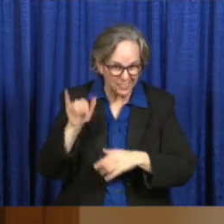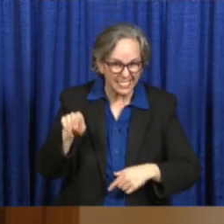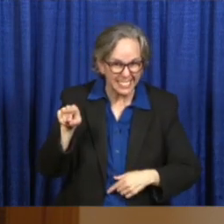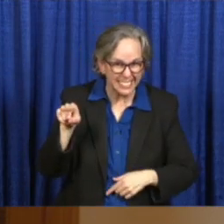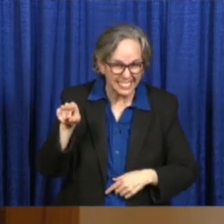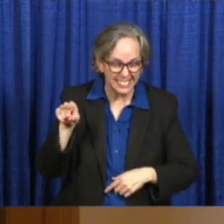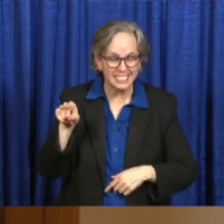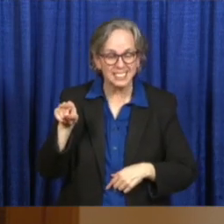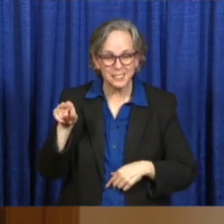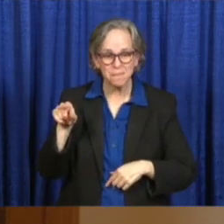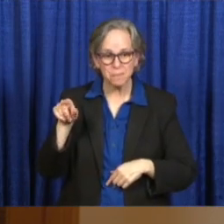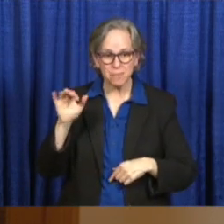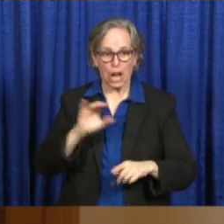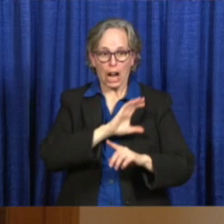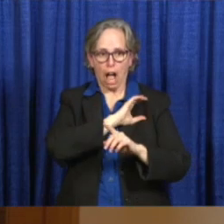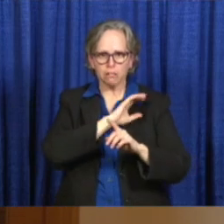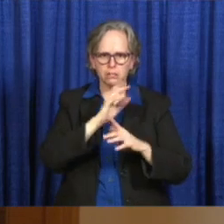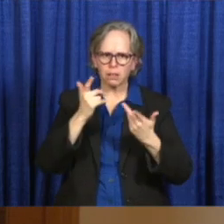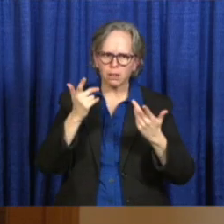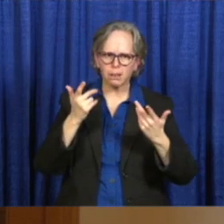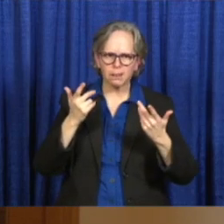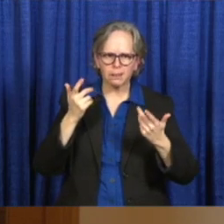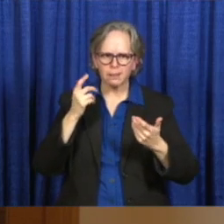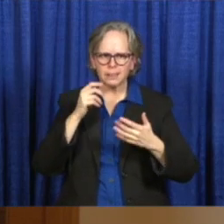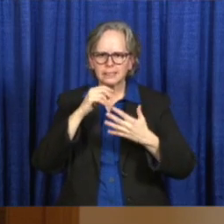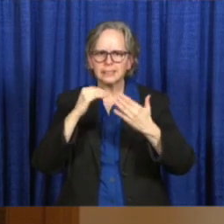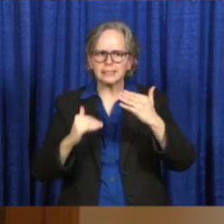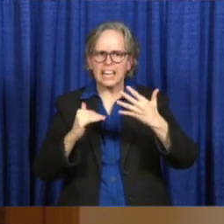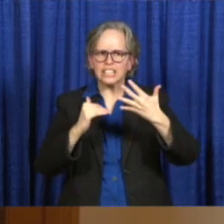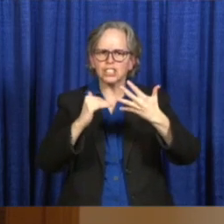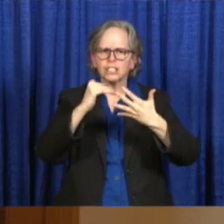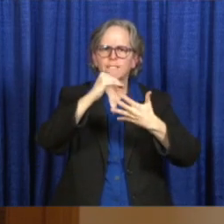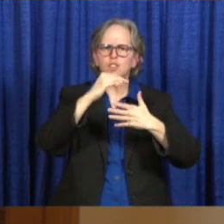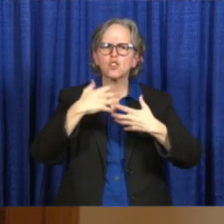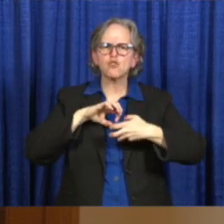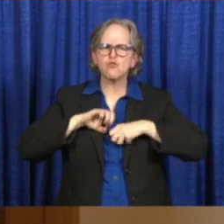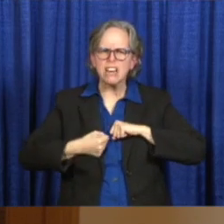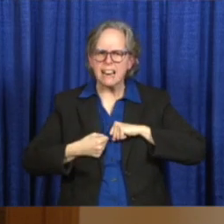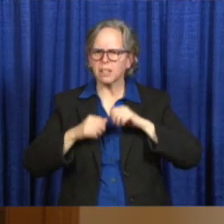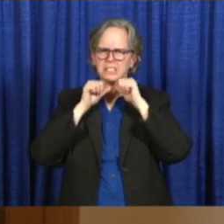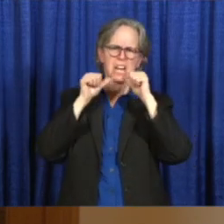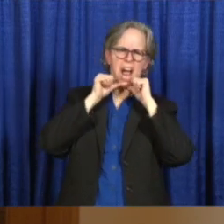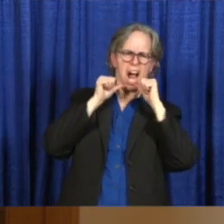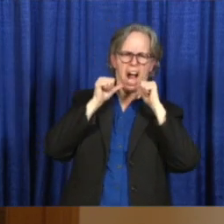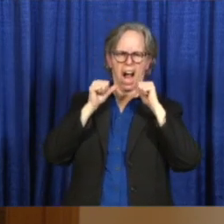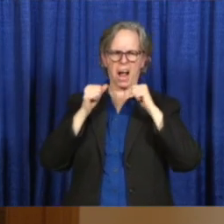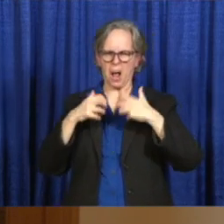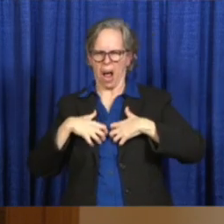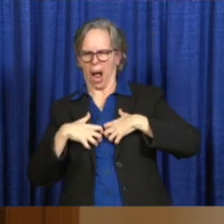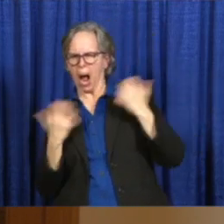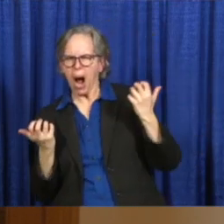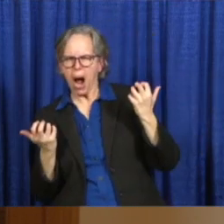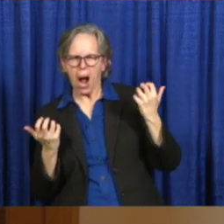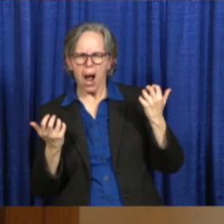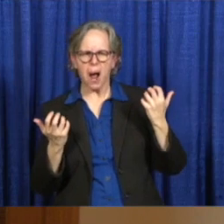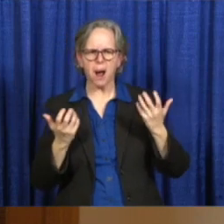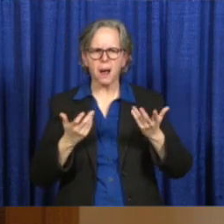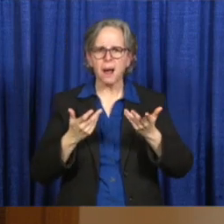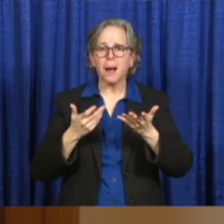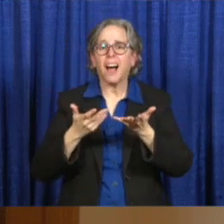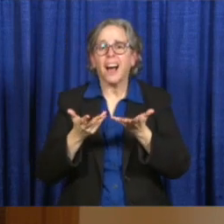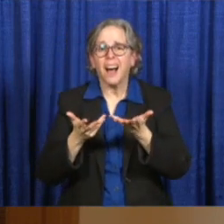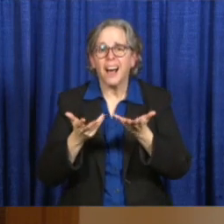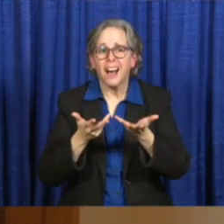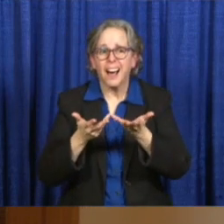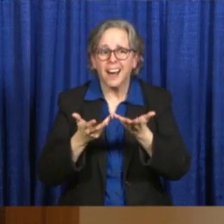of denial, then anger, bargaining, sadness, and then ultimately acceptance. And I think a